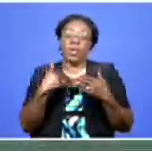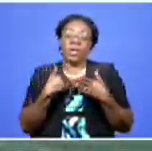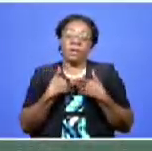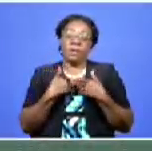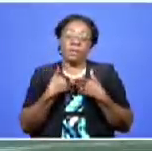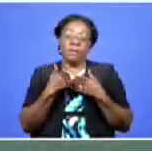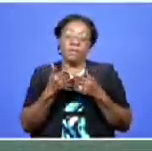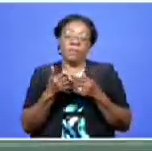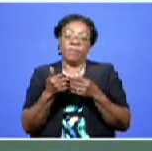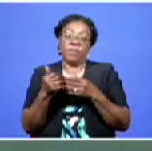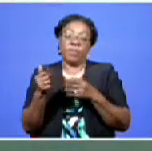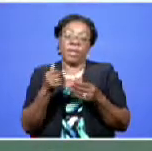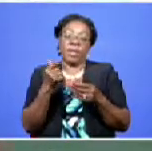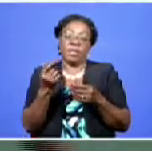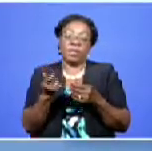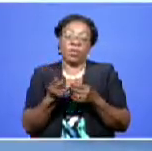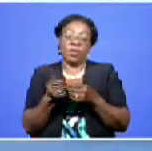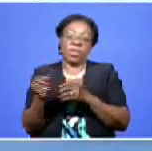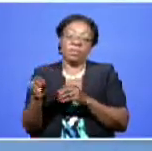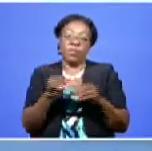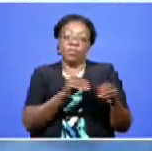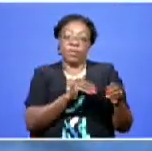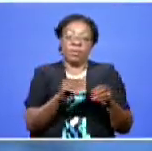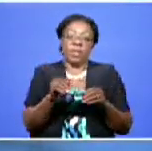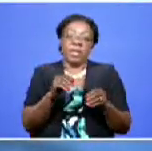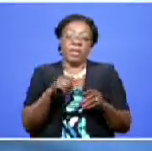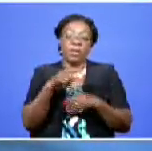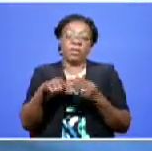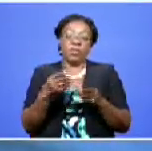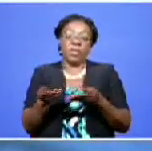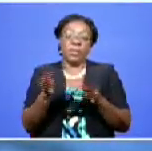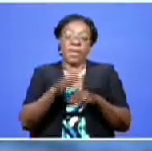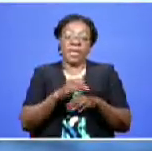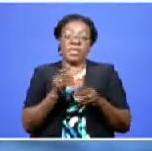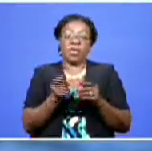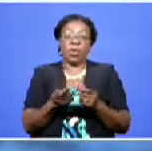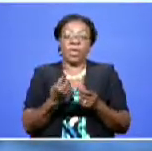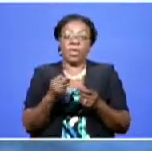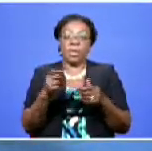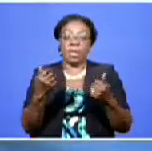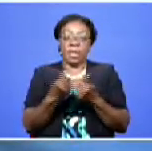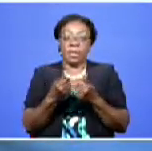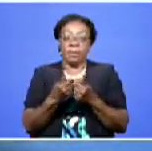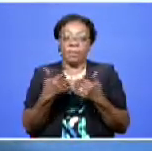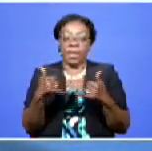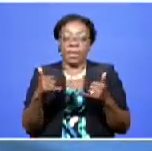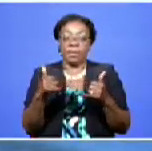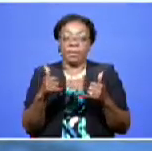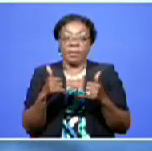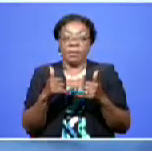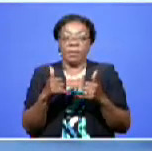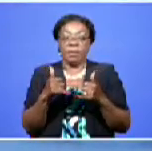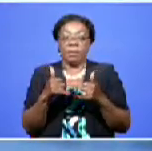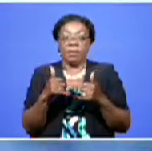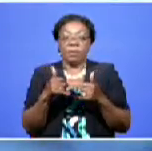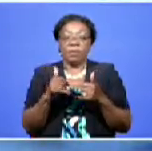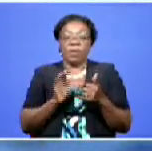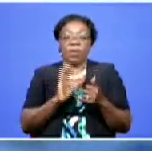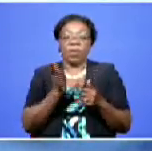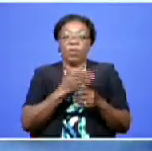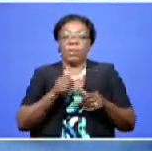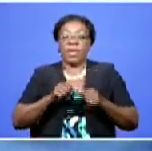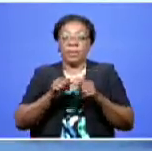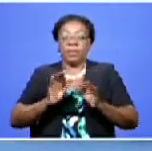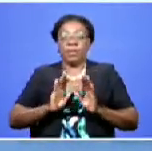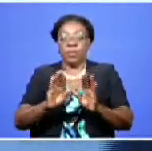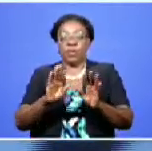so I could move them and change them for when we need it. And it all really depends on the game flow. This game kind of worked into where we could work in some of our presses, and we could be able to push